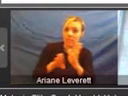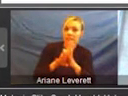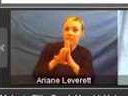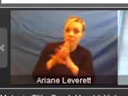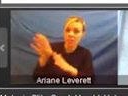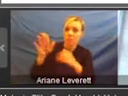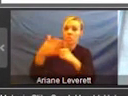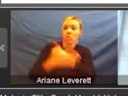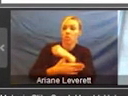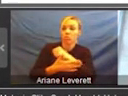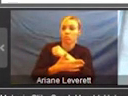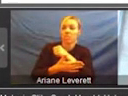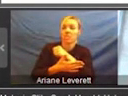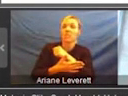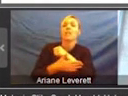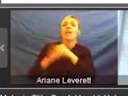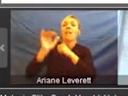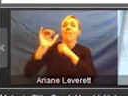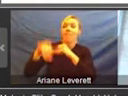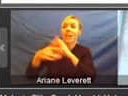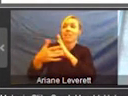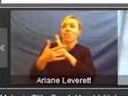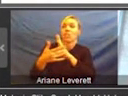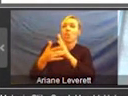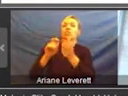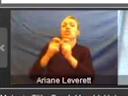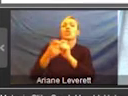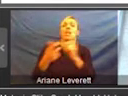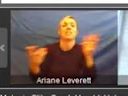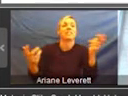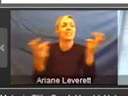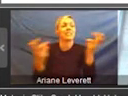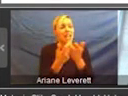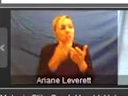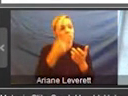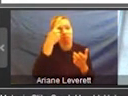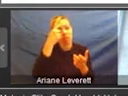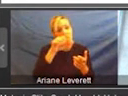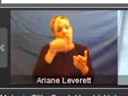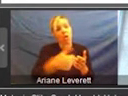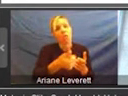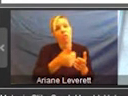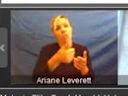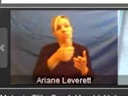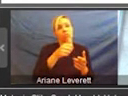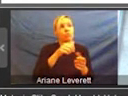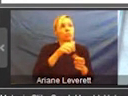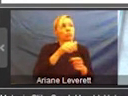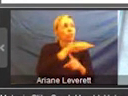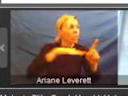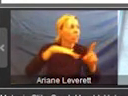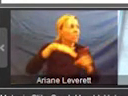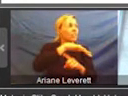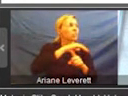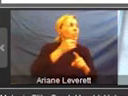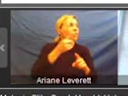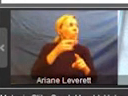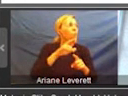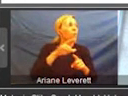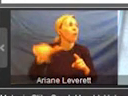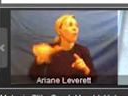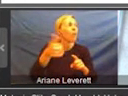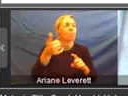successfully for use in another context, or just any kind of, as you said, innovative approach that